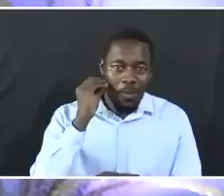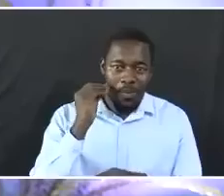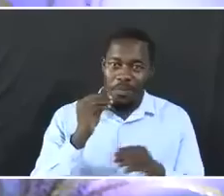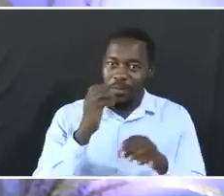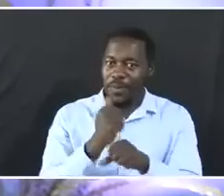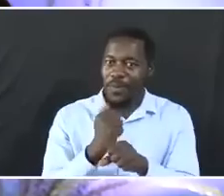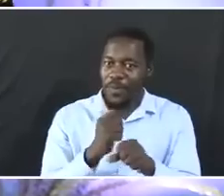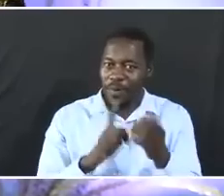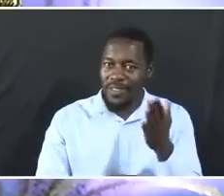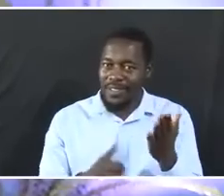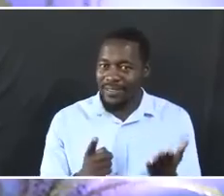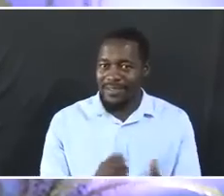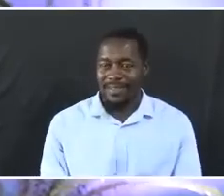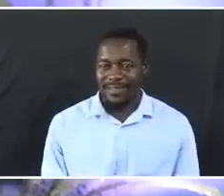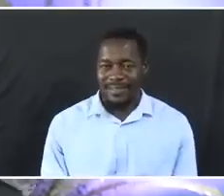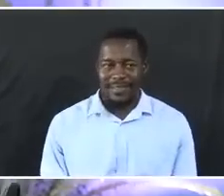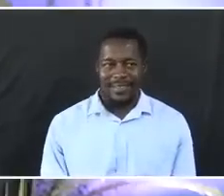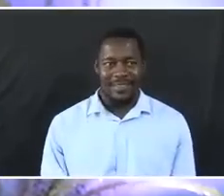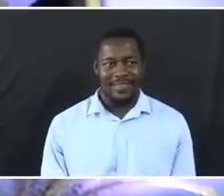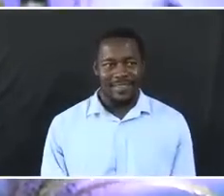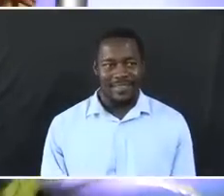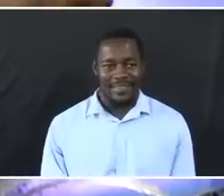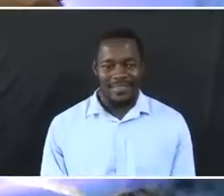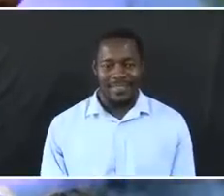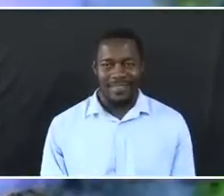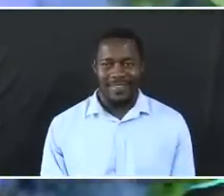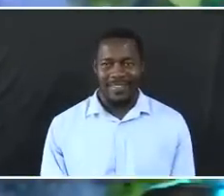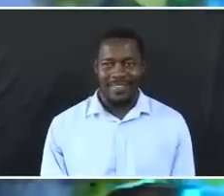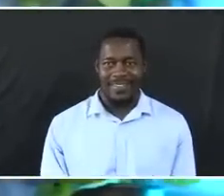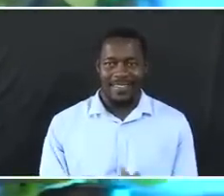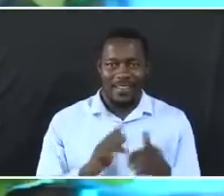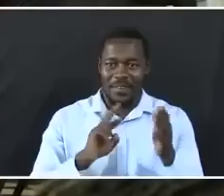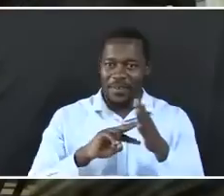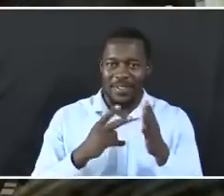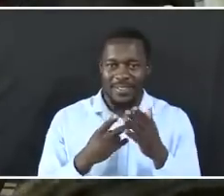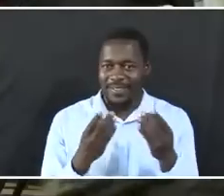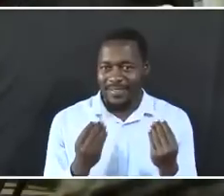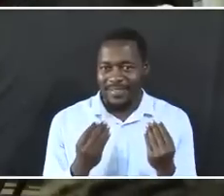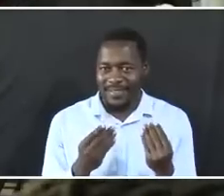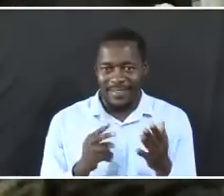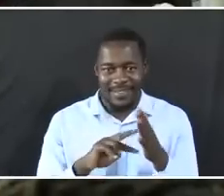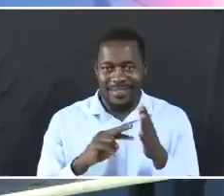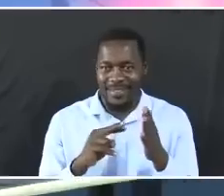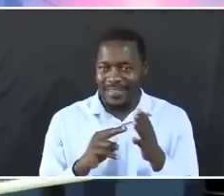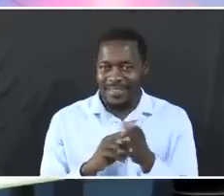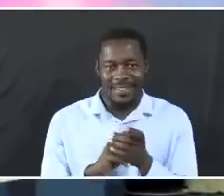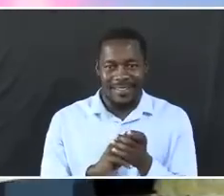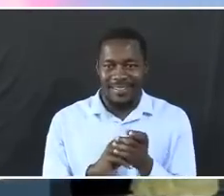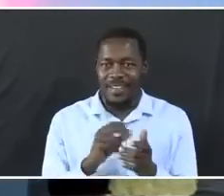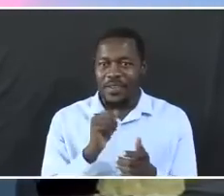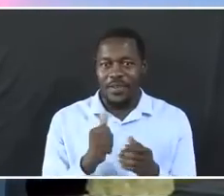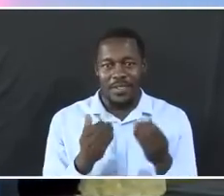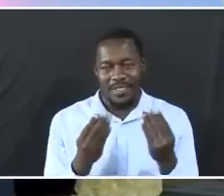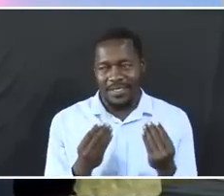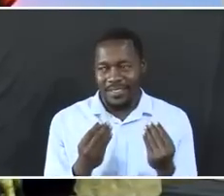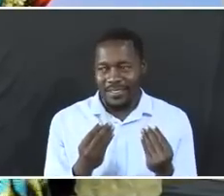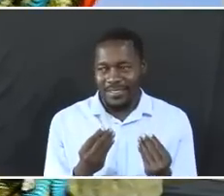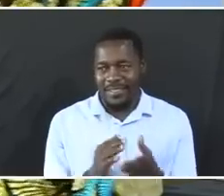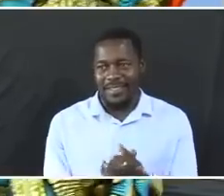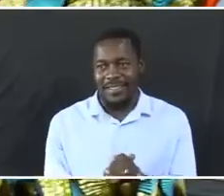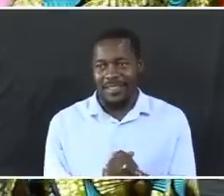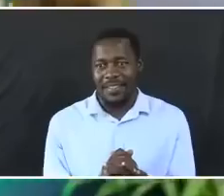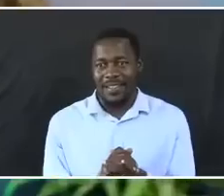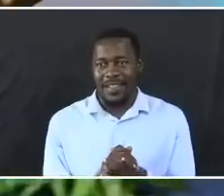I mean, how do you sleep with a woman a whole night only to wake up in the morning and find it was not the one